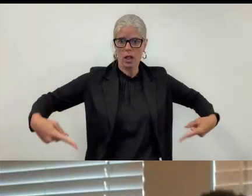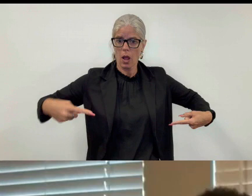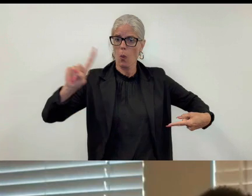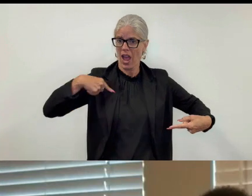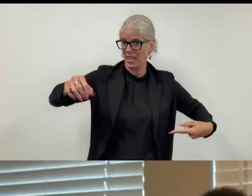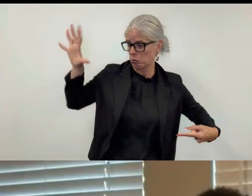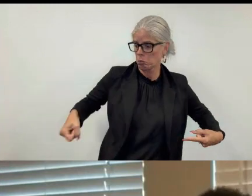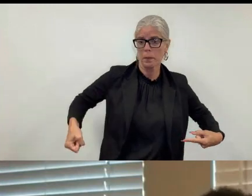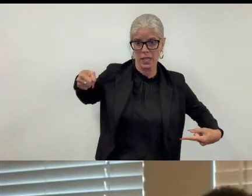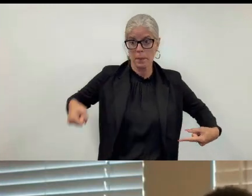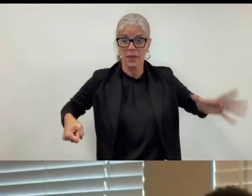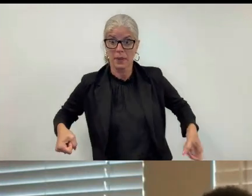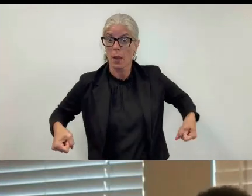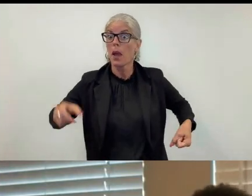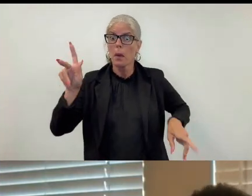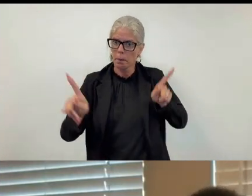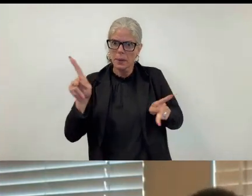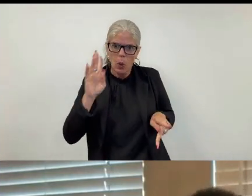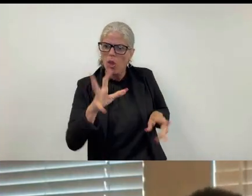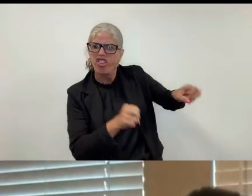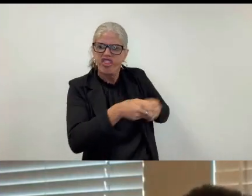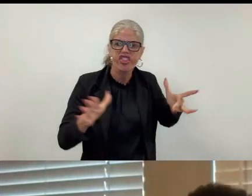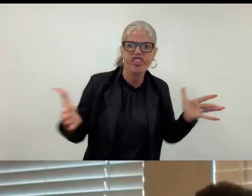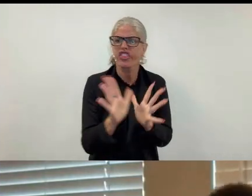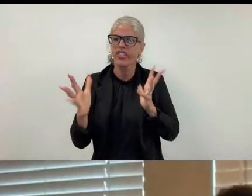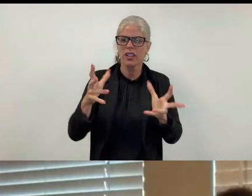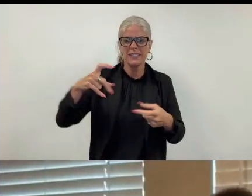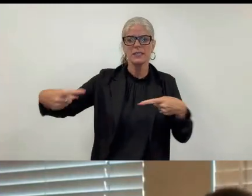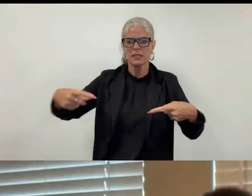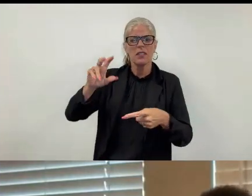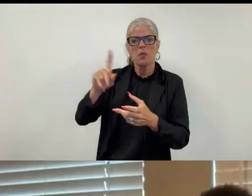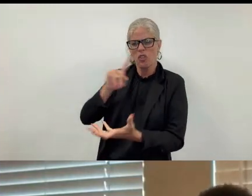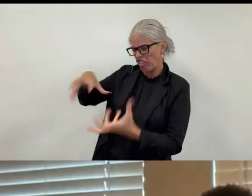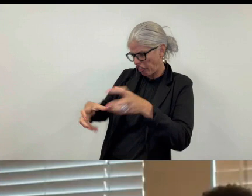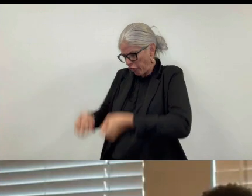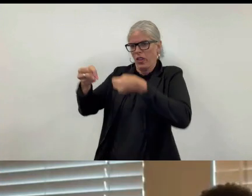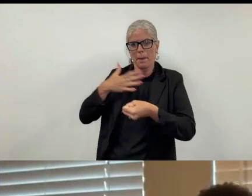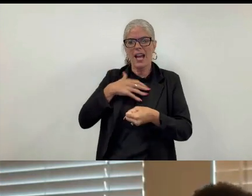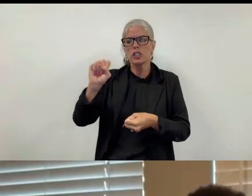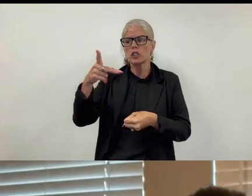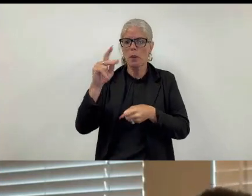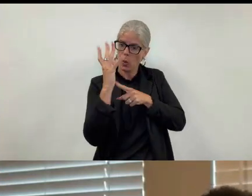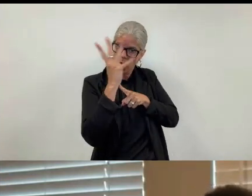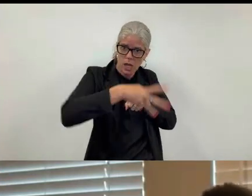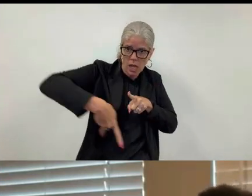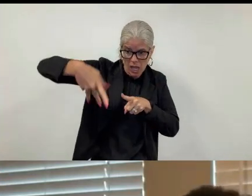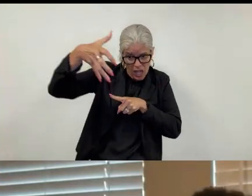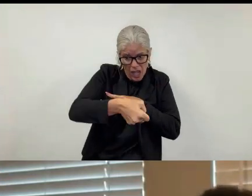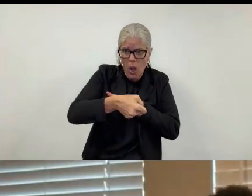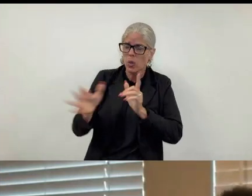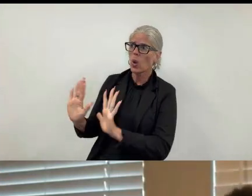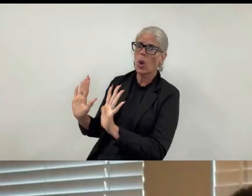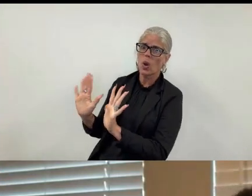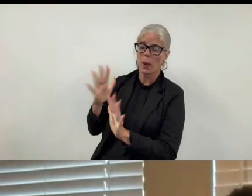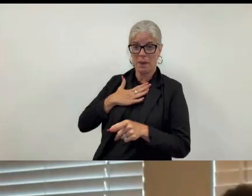my chair. Because a lot of times folks think to grab it by the spokes or to grab it by the armrest, which in some instances with a lot of